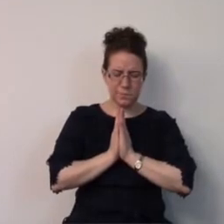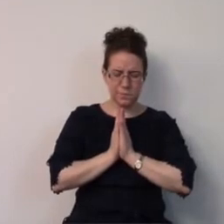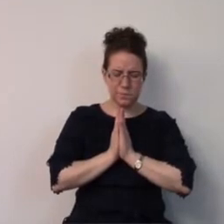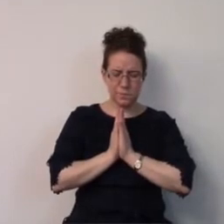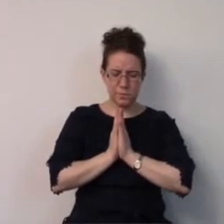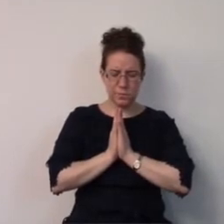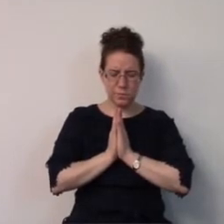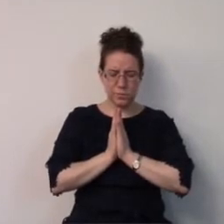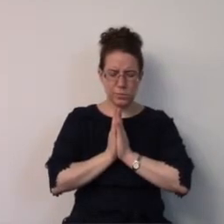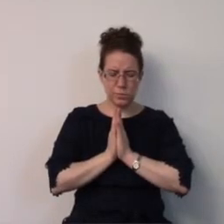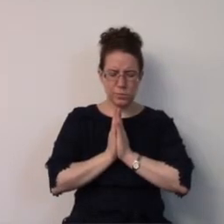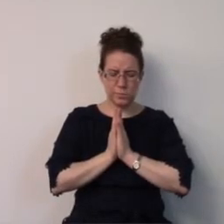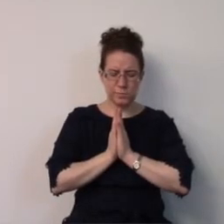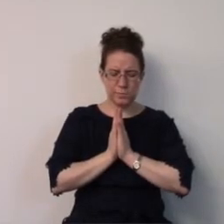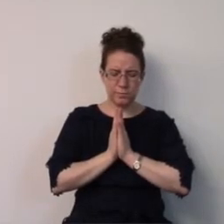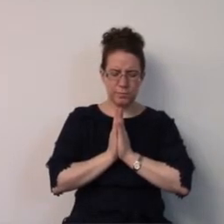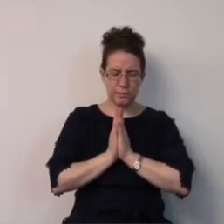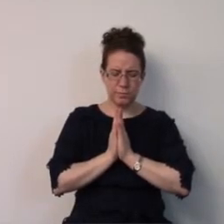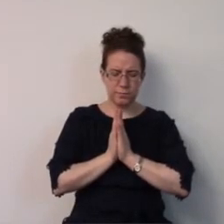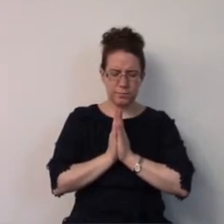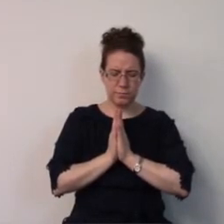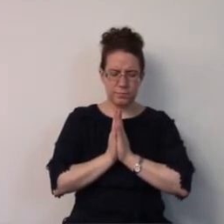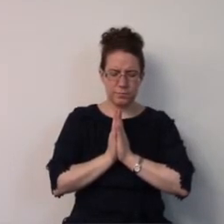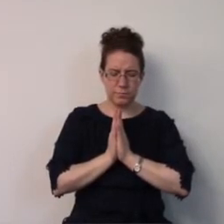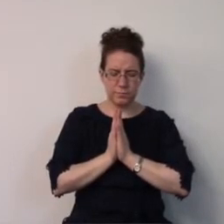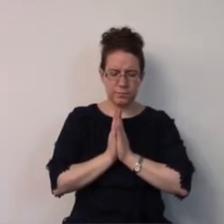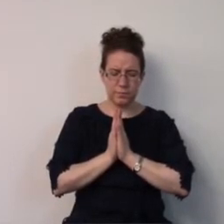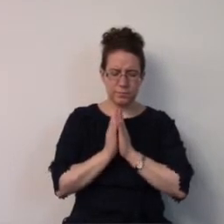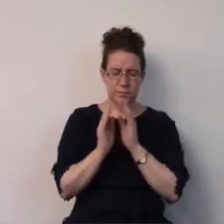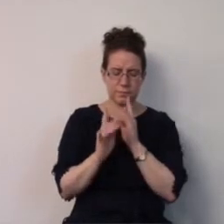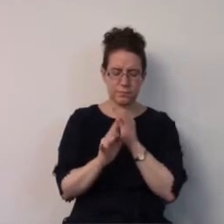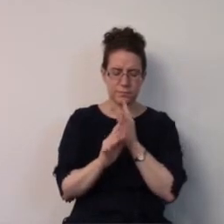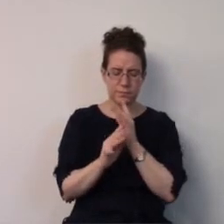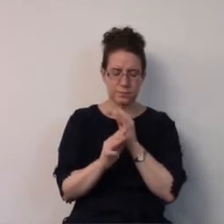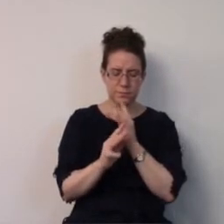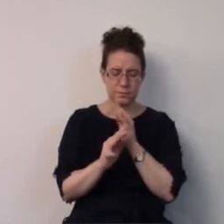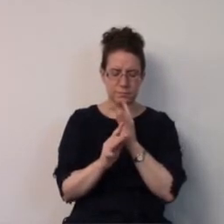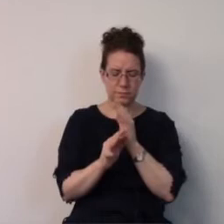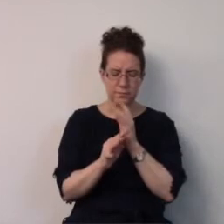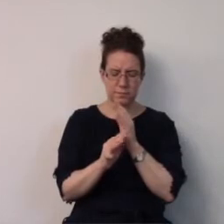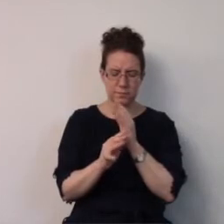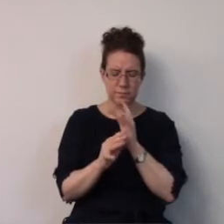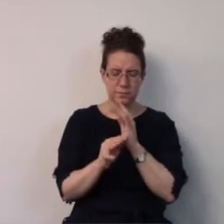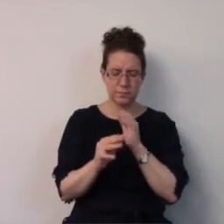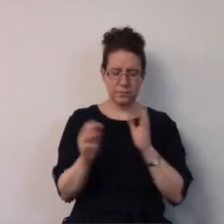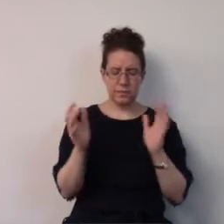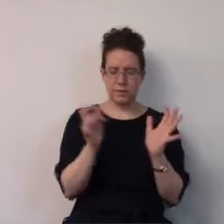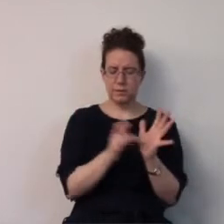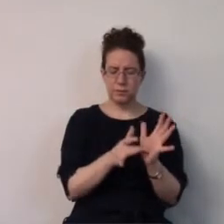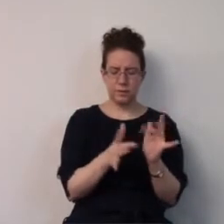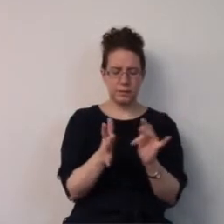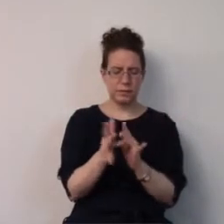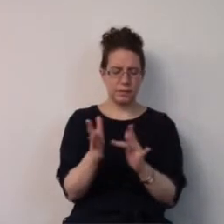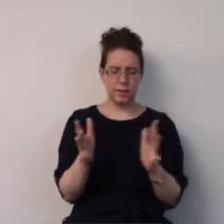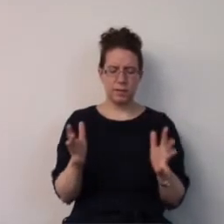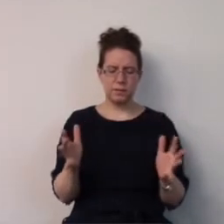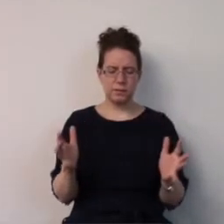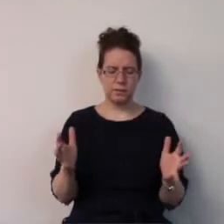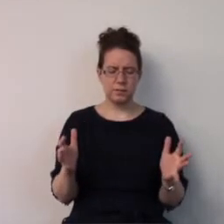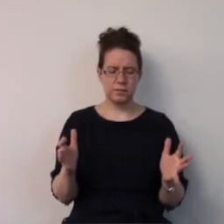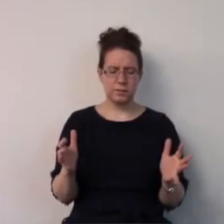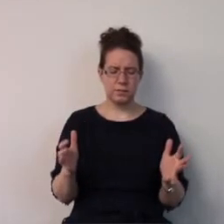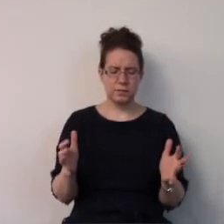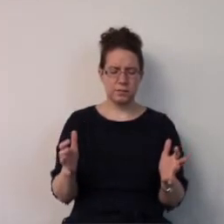are watching you. Jesus. And there's hellish spirits that are watching you. There's holy and there's